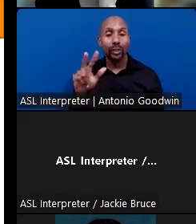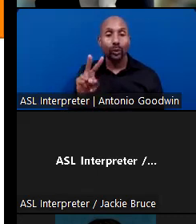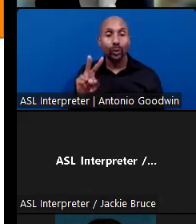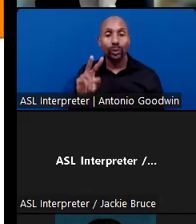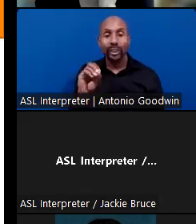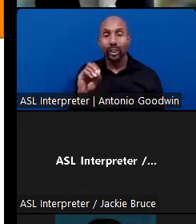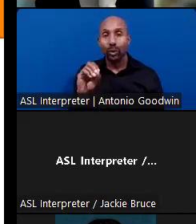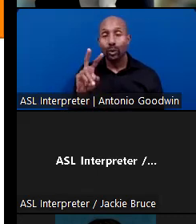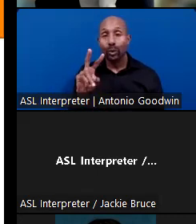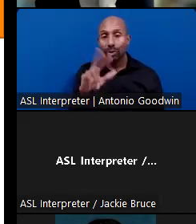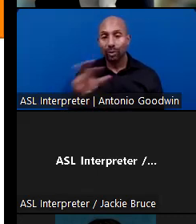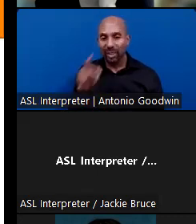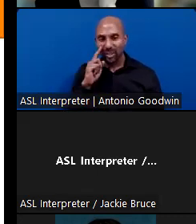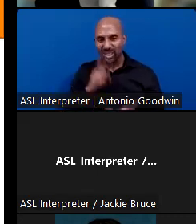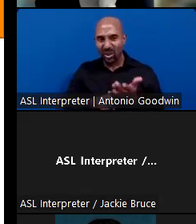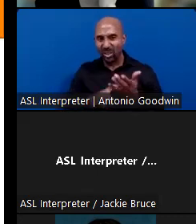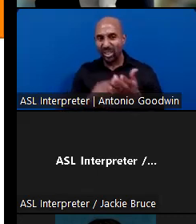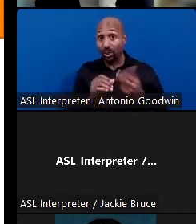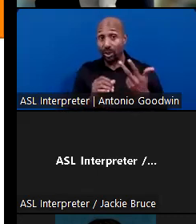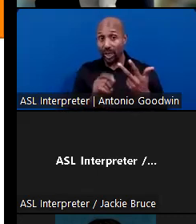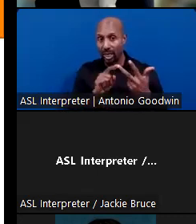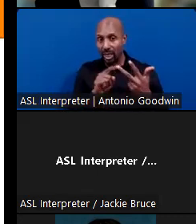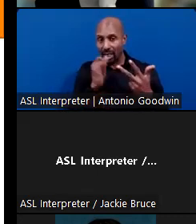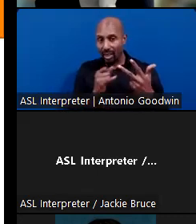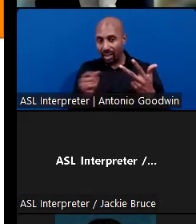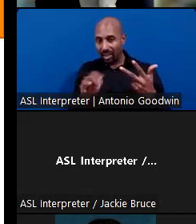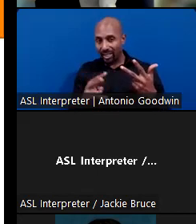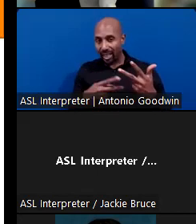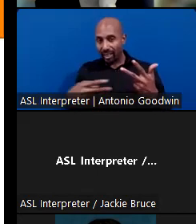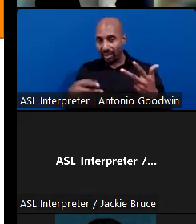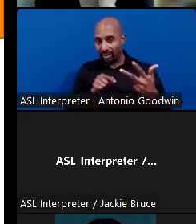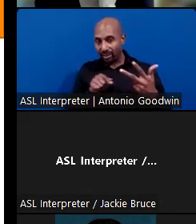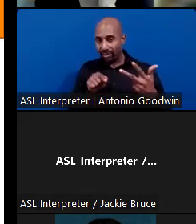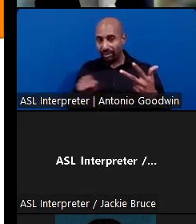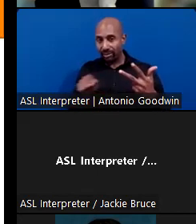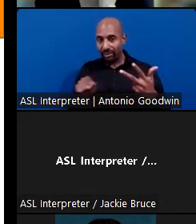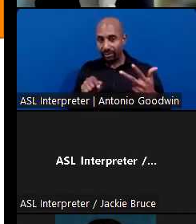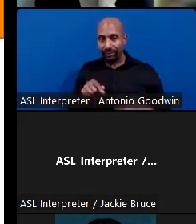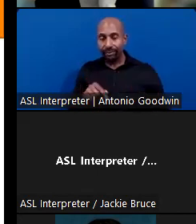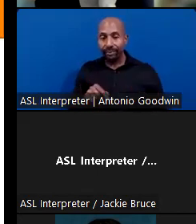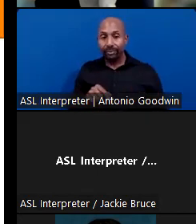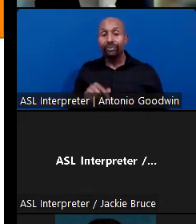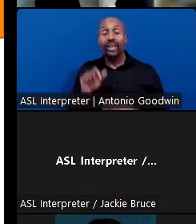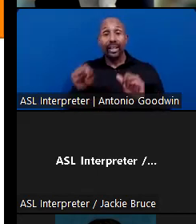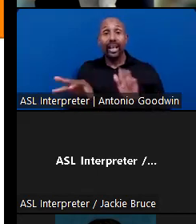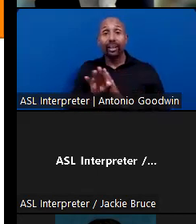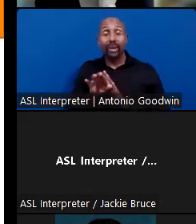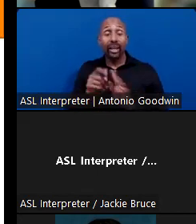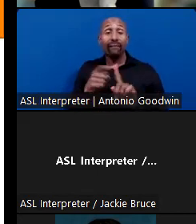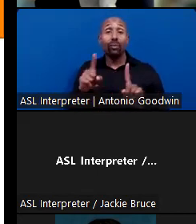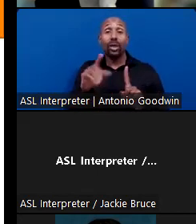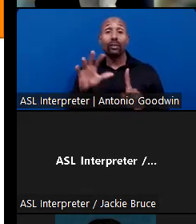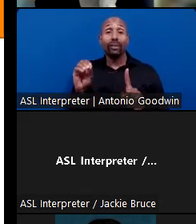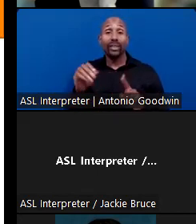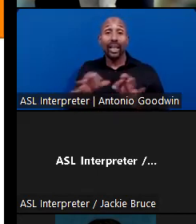1-800-232-0233, and you can get support in 150 languages.